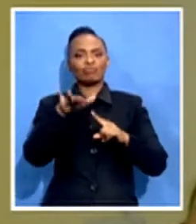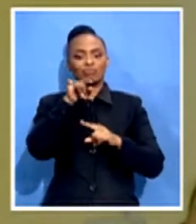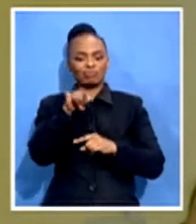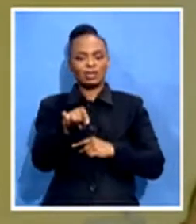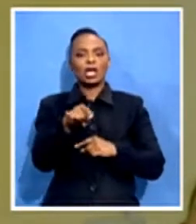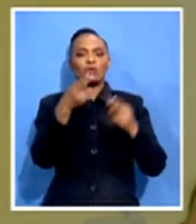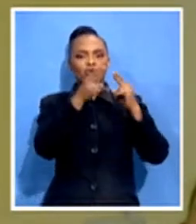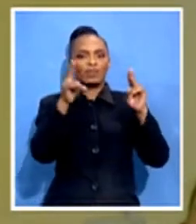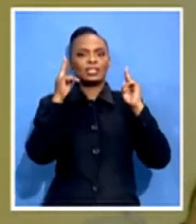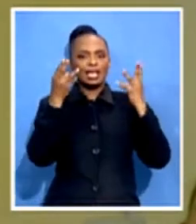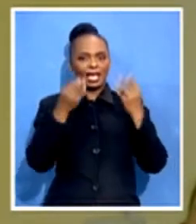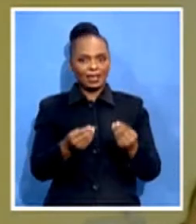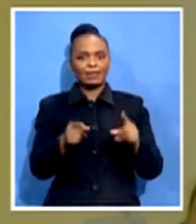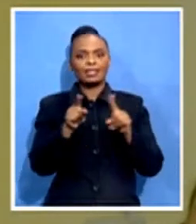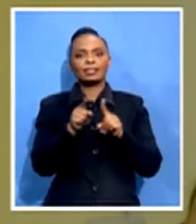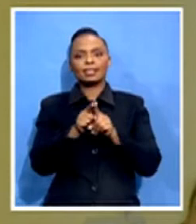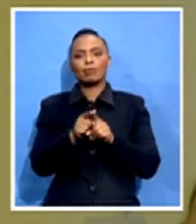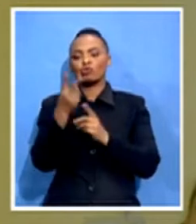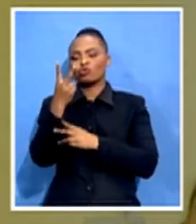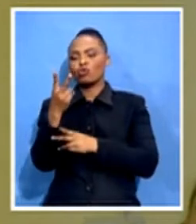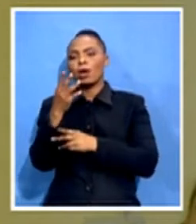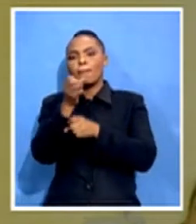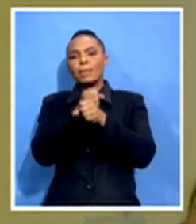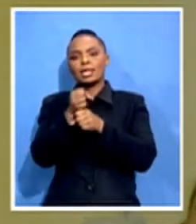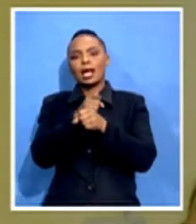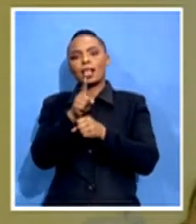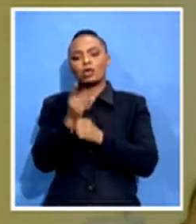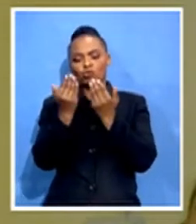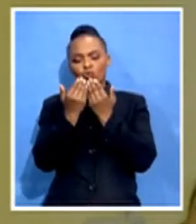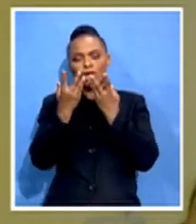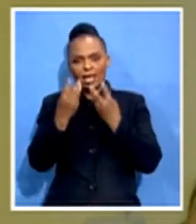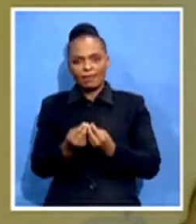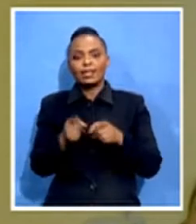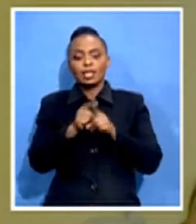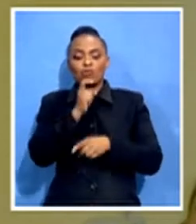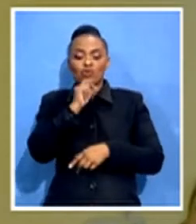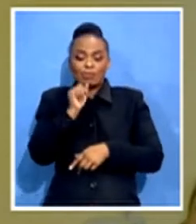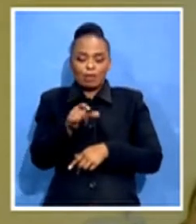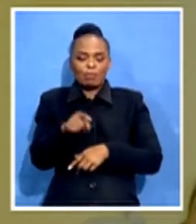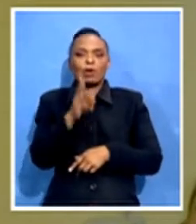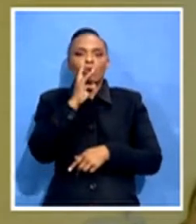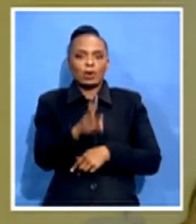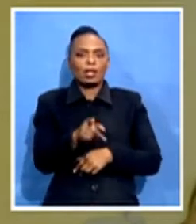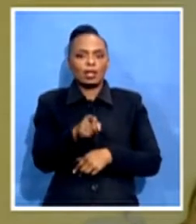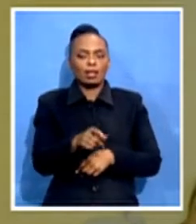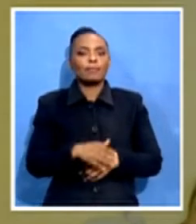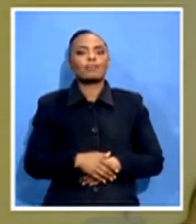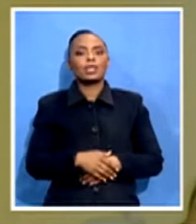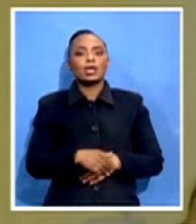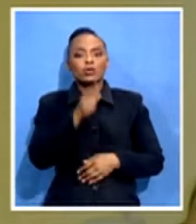schools. We are going to also use the industries where they have occupational